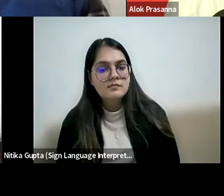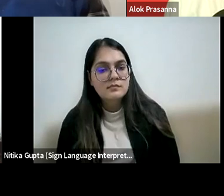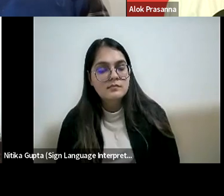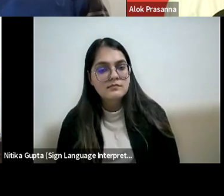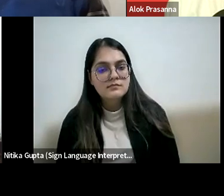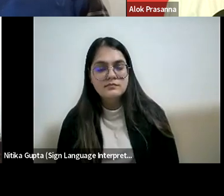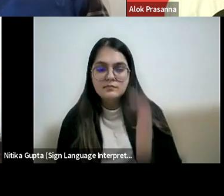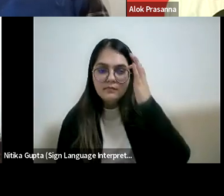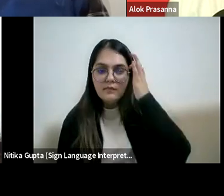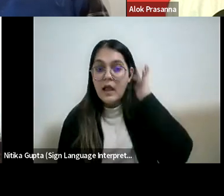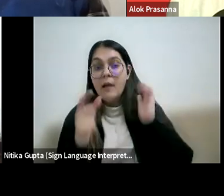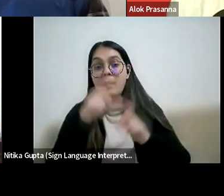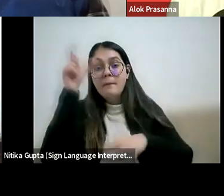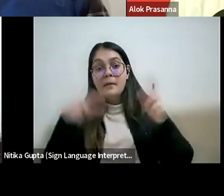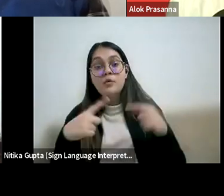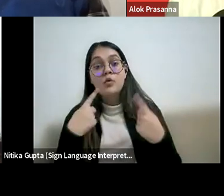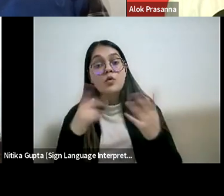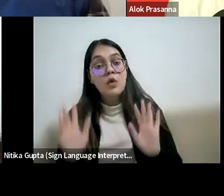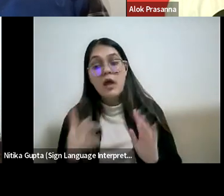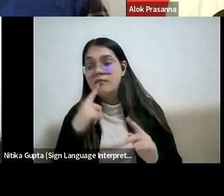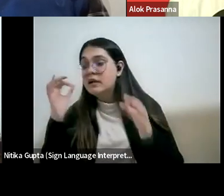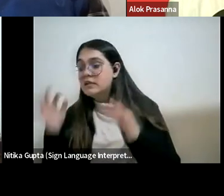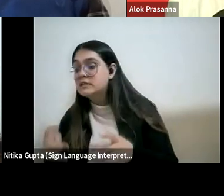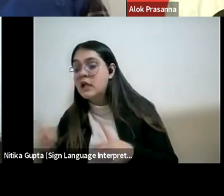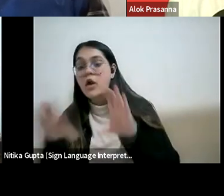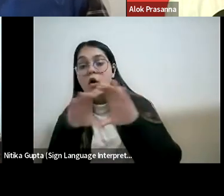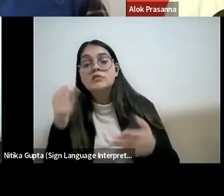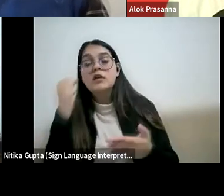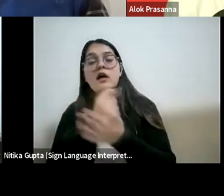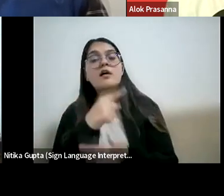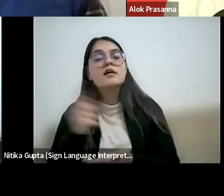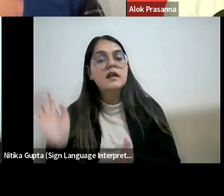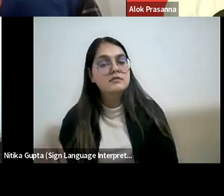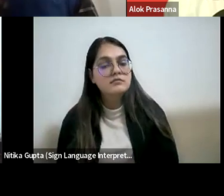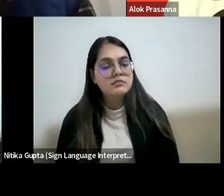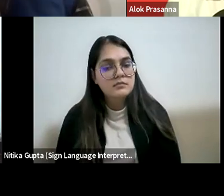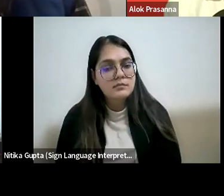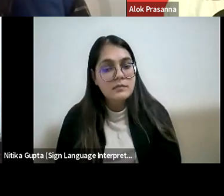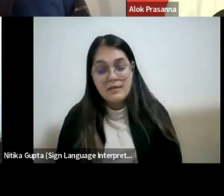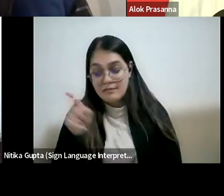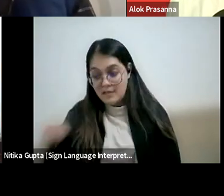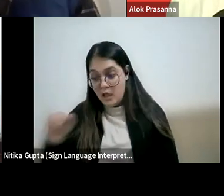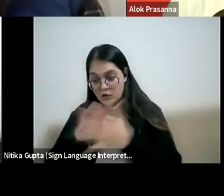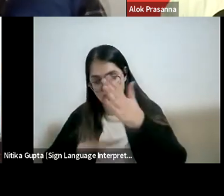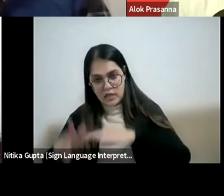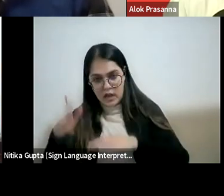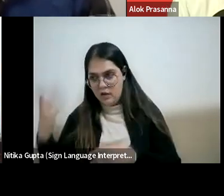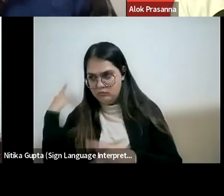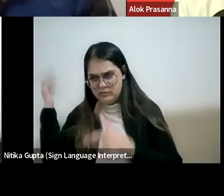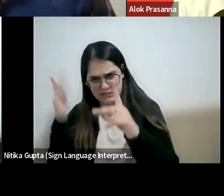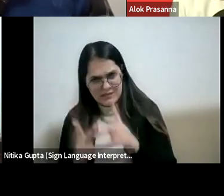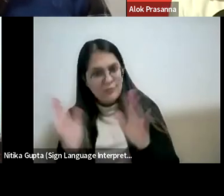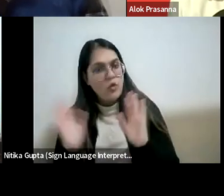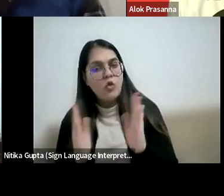resisted by people who quote this as their constitutional right. But the society has evolved. There is no need for